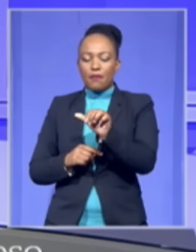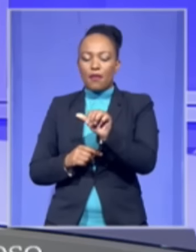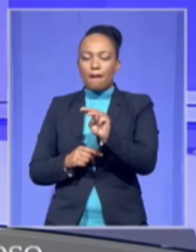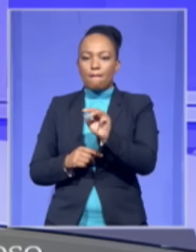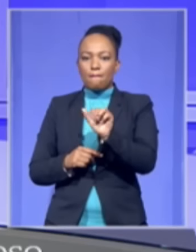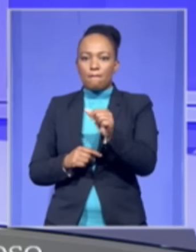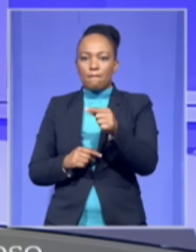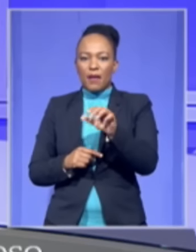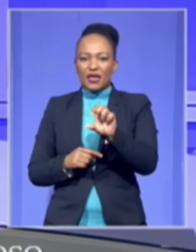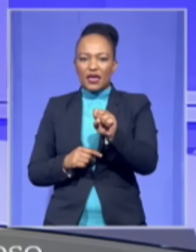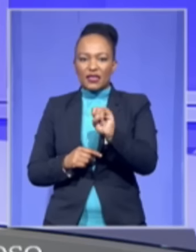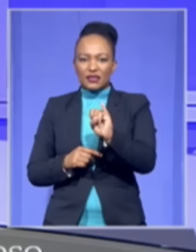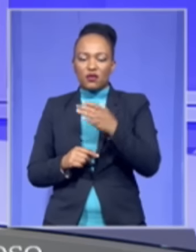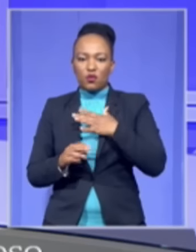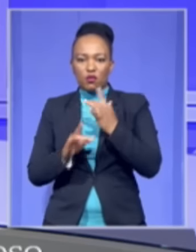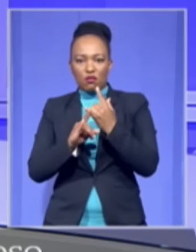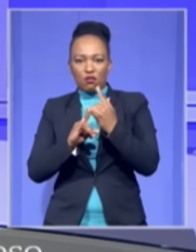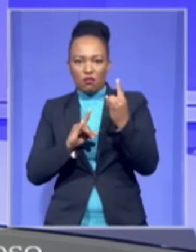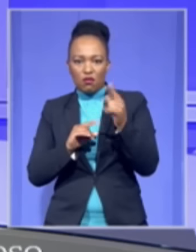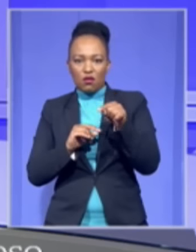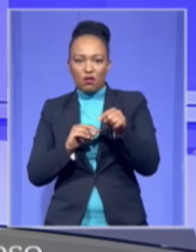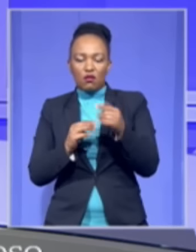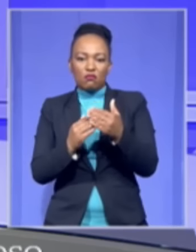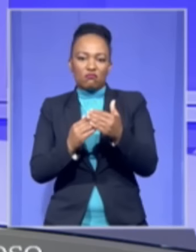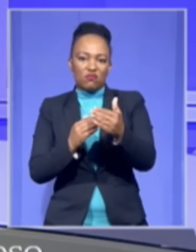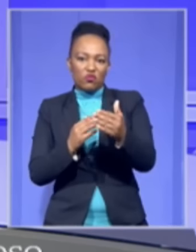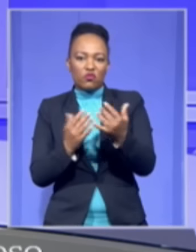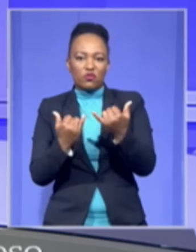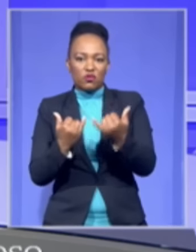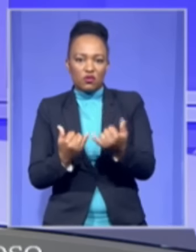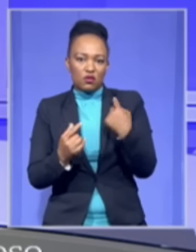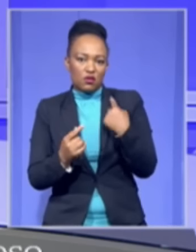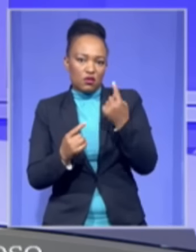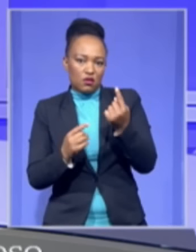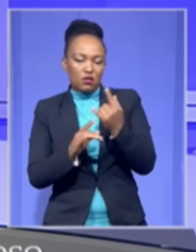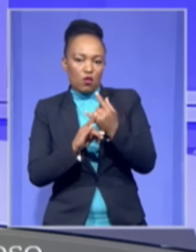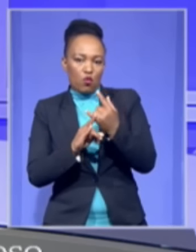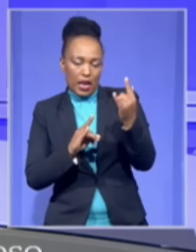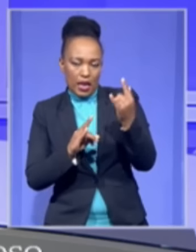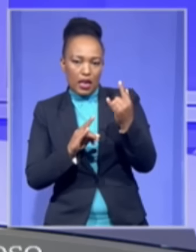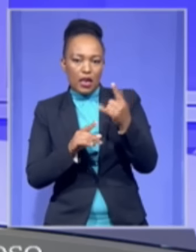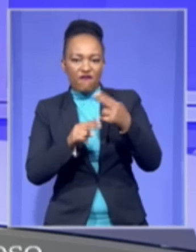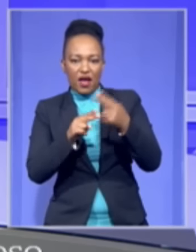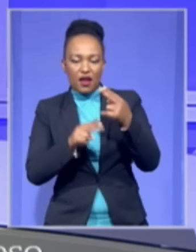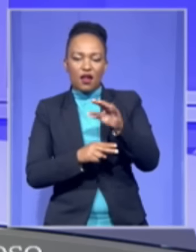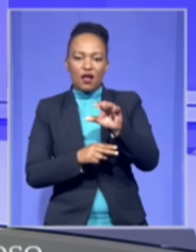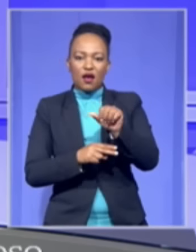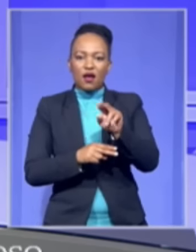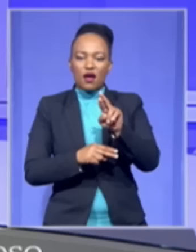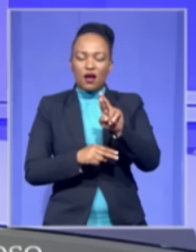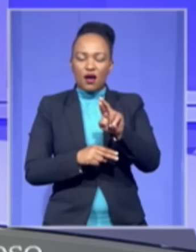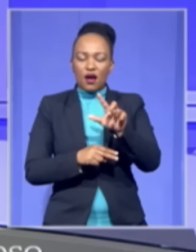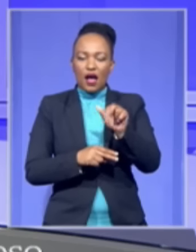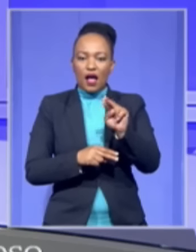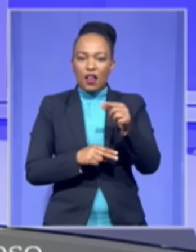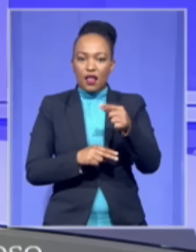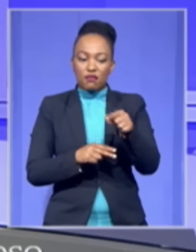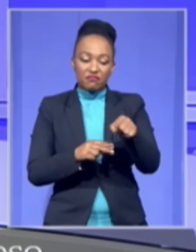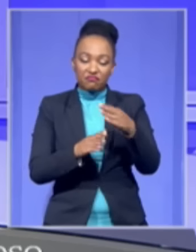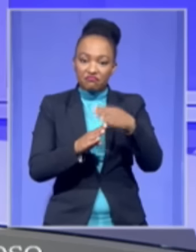fenya bokgwetli ba bona gore ba kgone go fitlhelela makgaolakgang a kgaisano ya curling mo bokhutlong jono